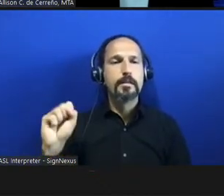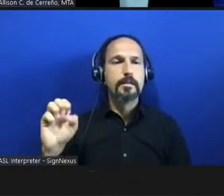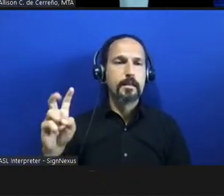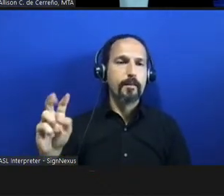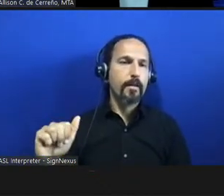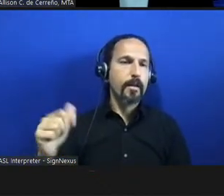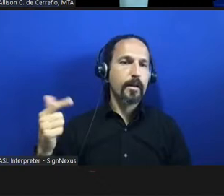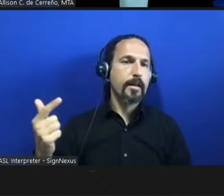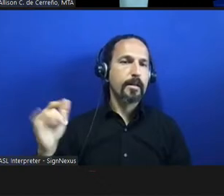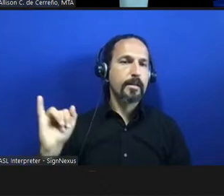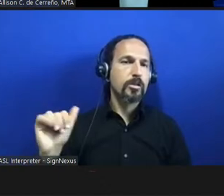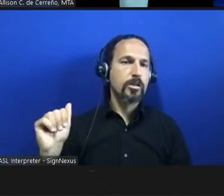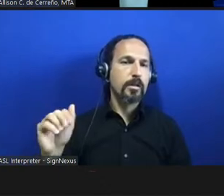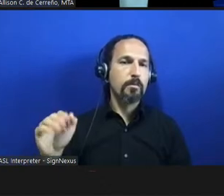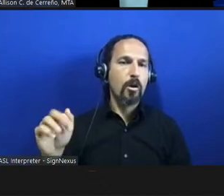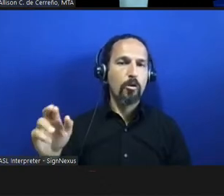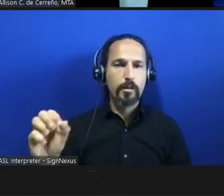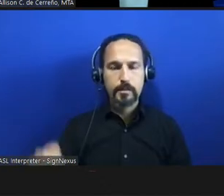gmrs